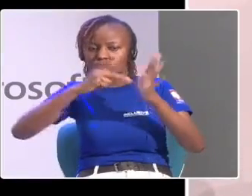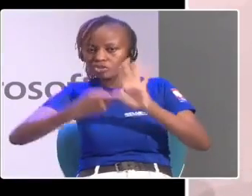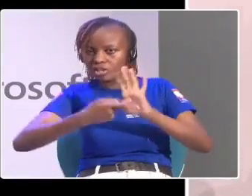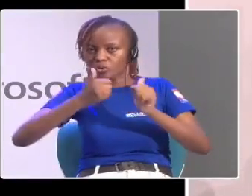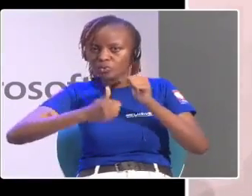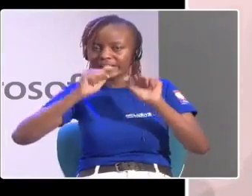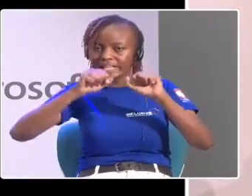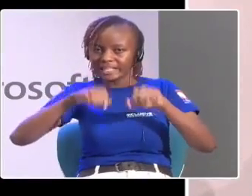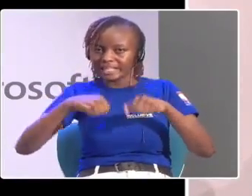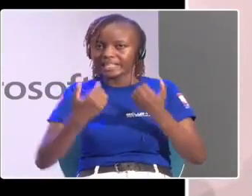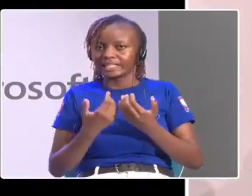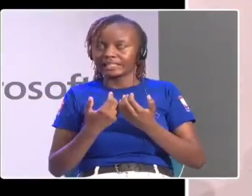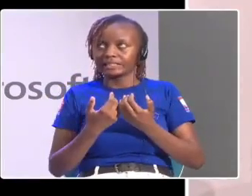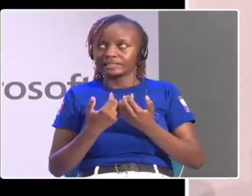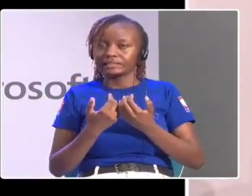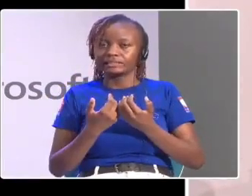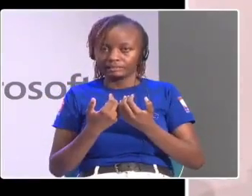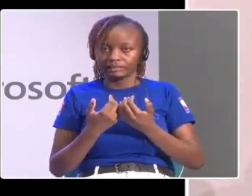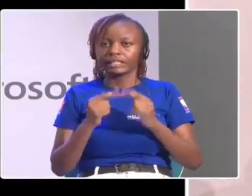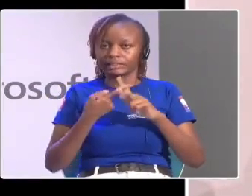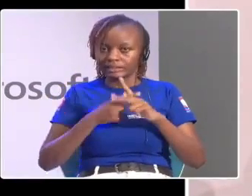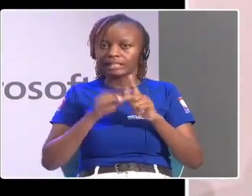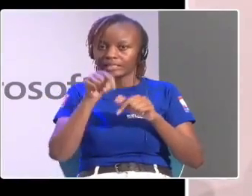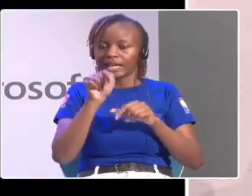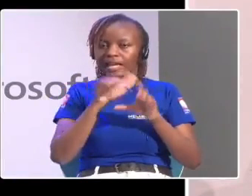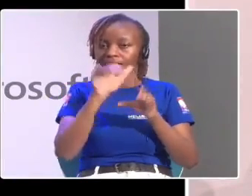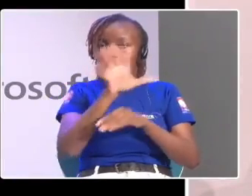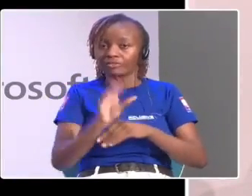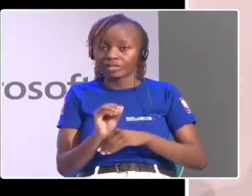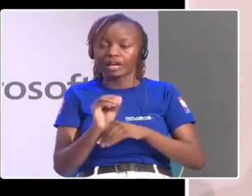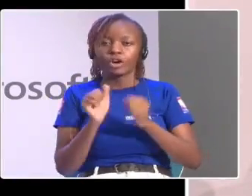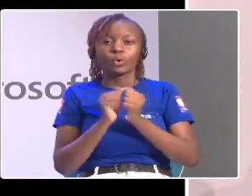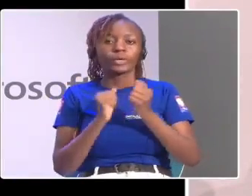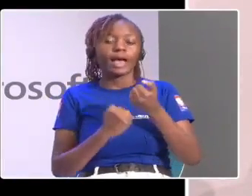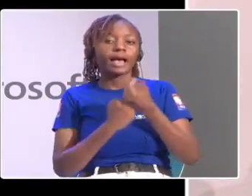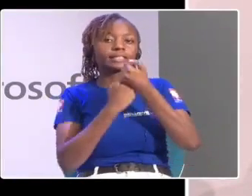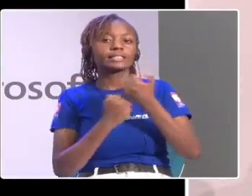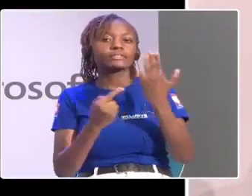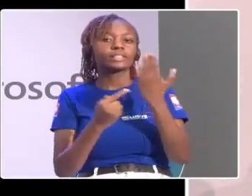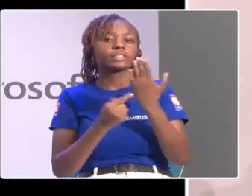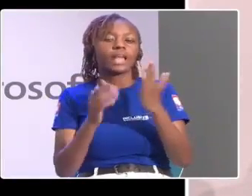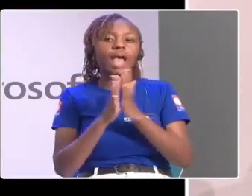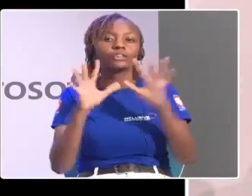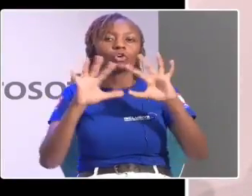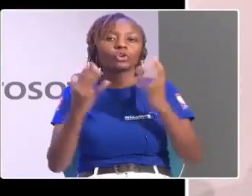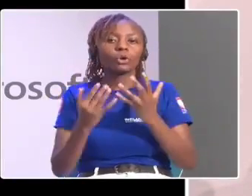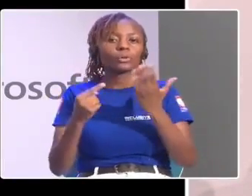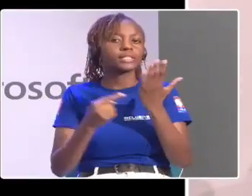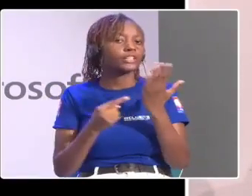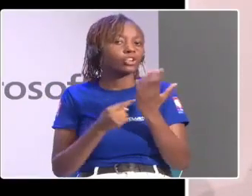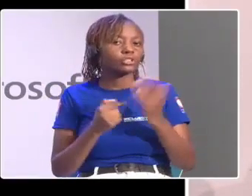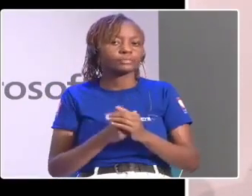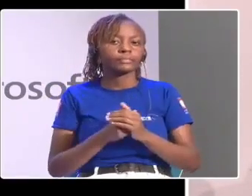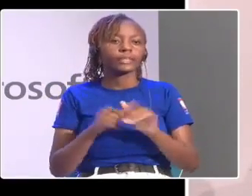have a deep impact, we hope, in Africa with assistive technologies and mobile technologies. We are